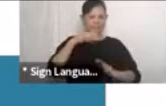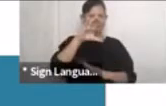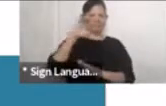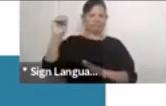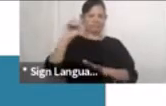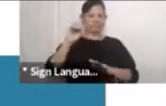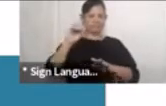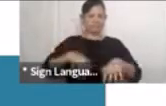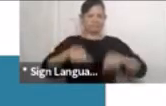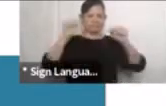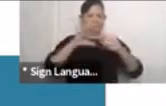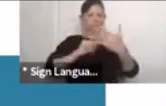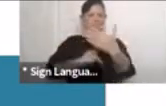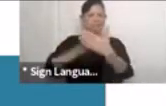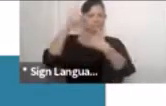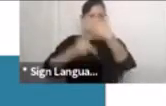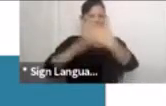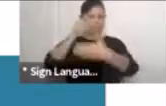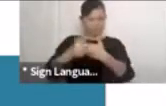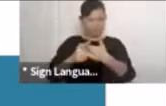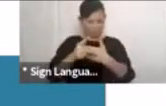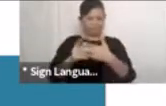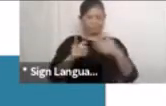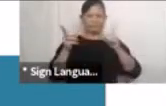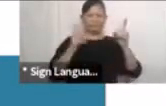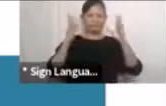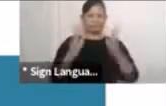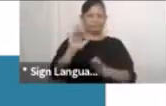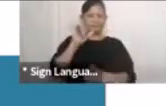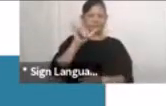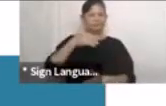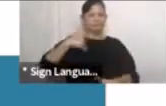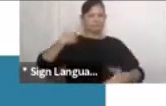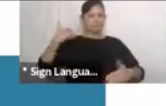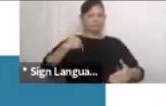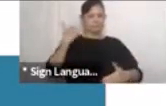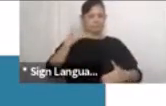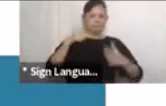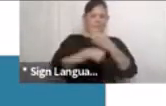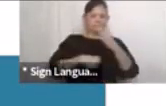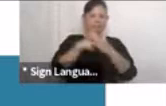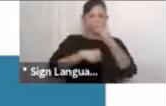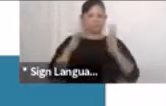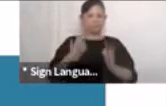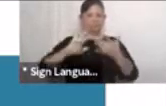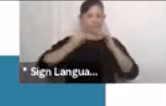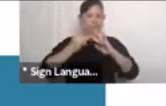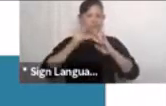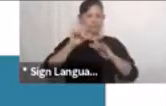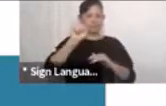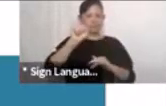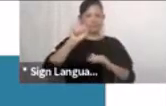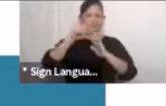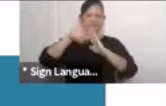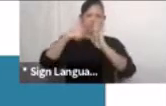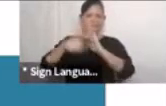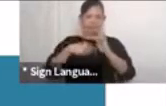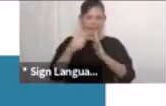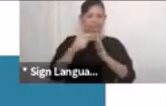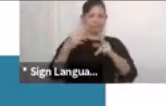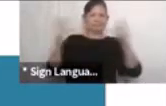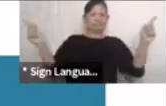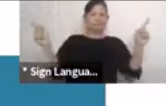program director of the Youth Advocacy Network Sri Lanka. Youth Advocacy Network Sri Lanka, or YNSL, is a youth-led,